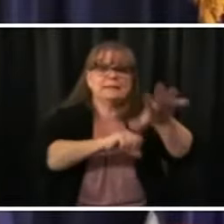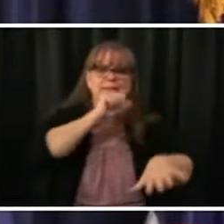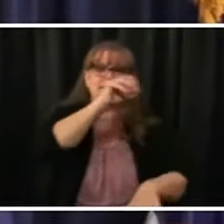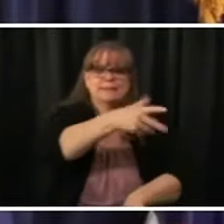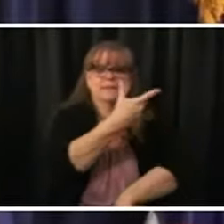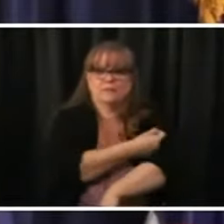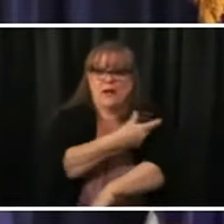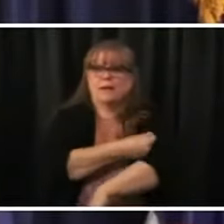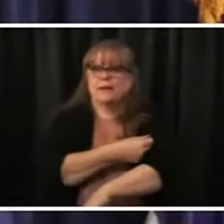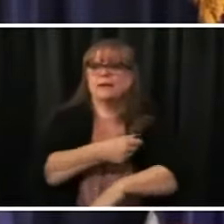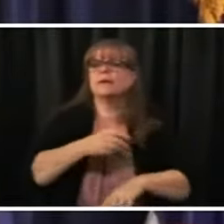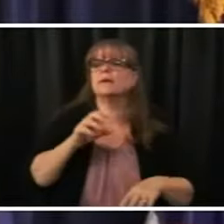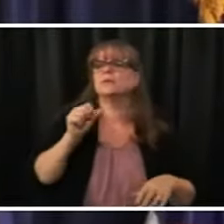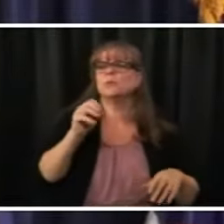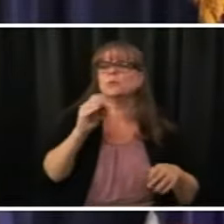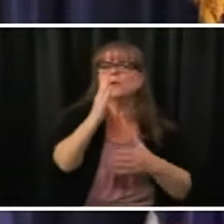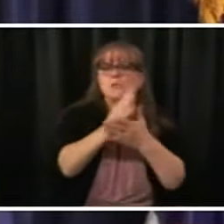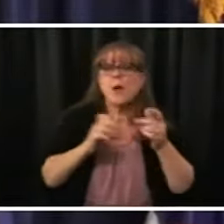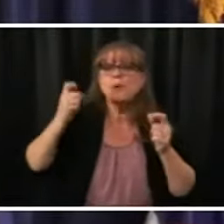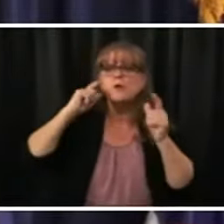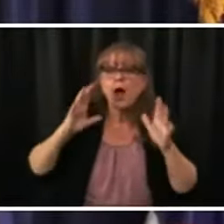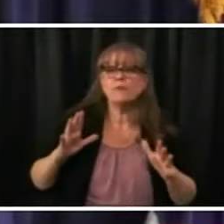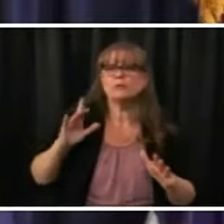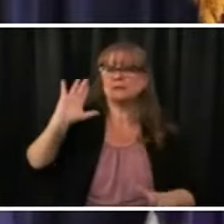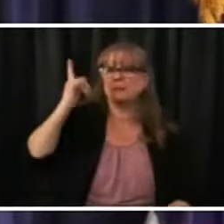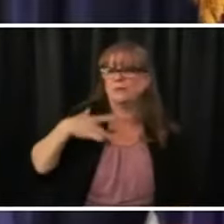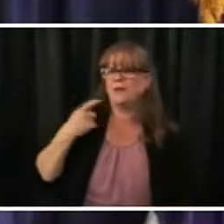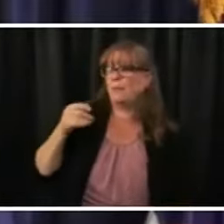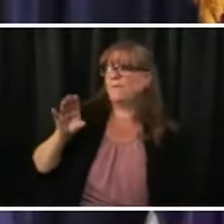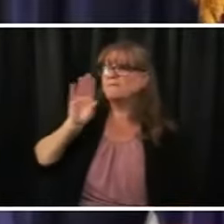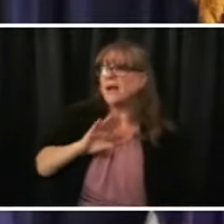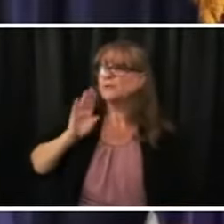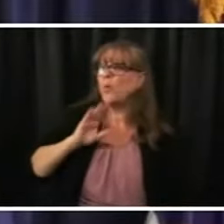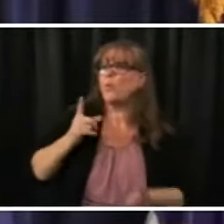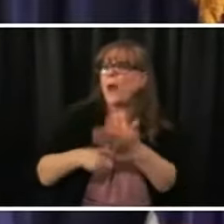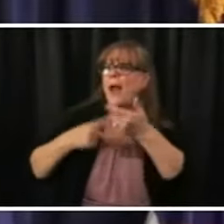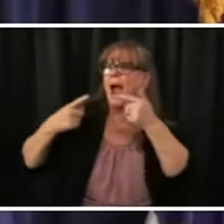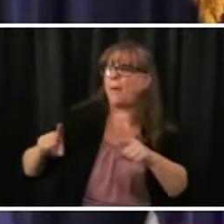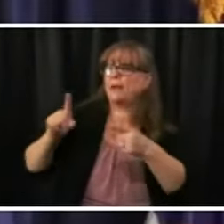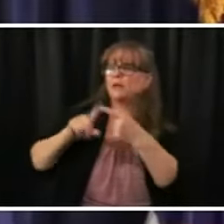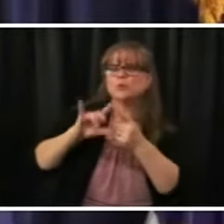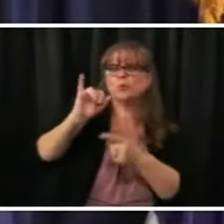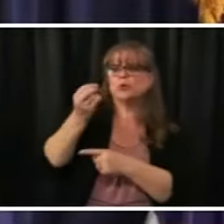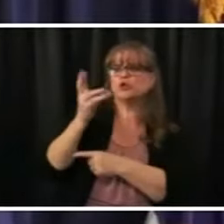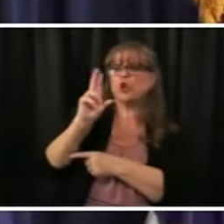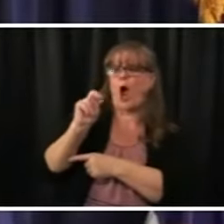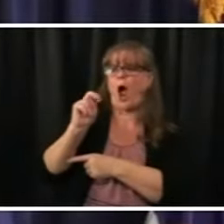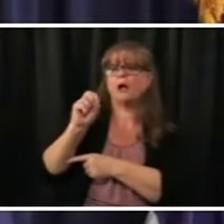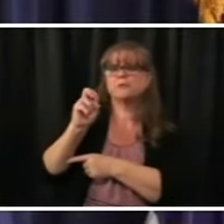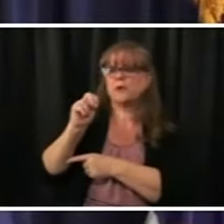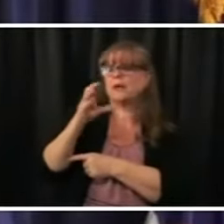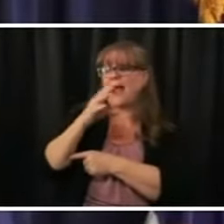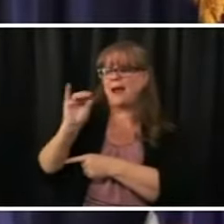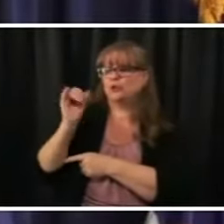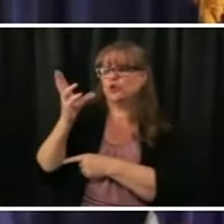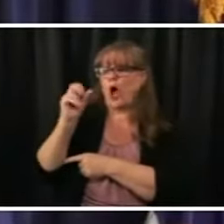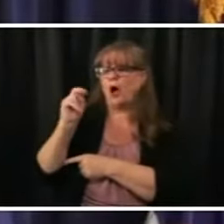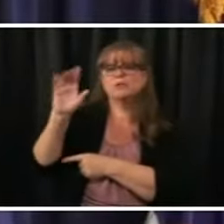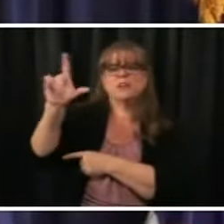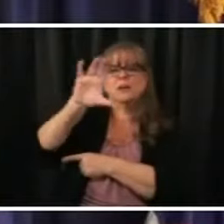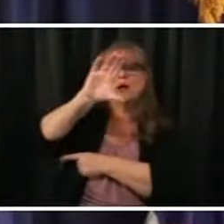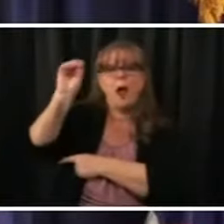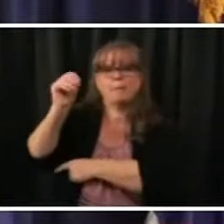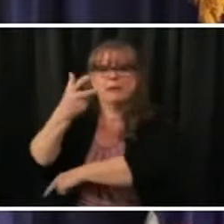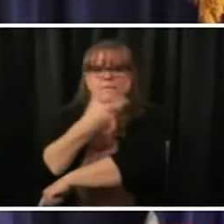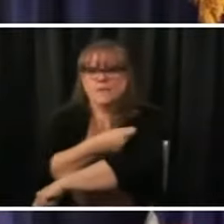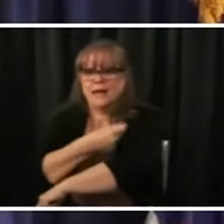into the quantity of Johnson & Johnson supply, notwithstanding that there is a separate FDA approval process that